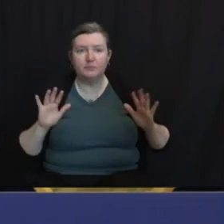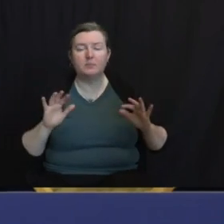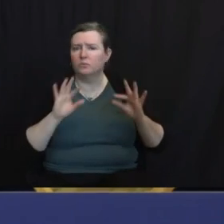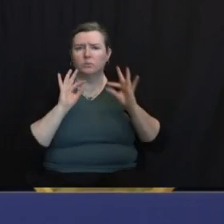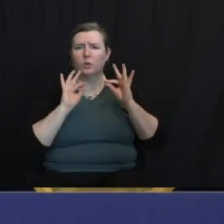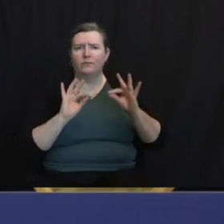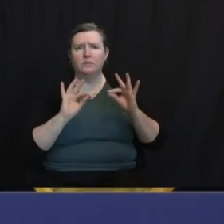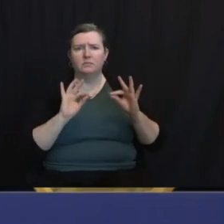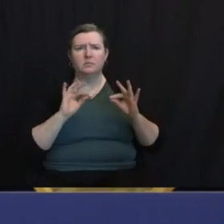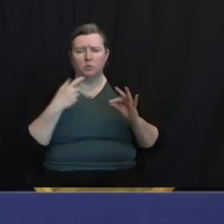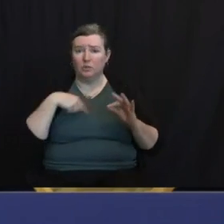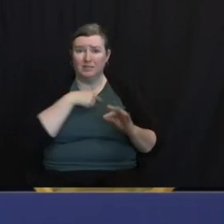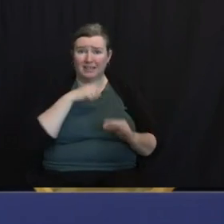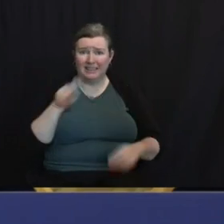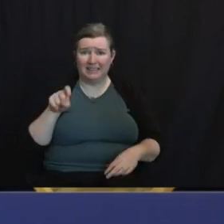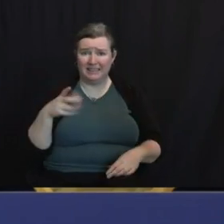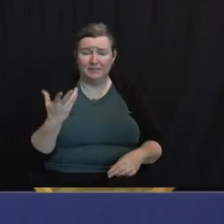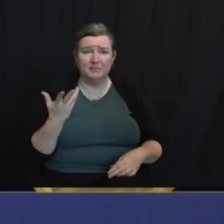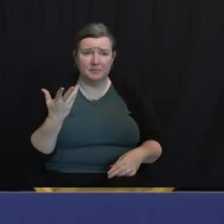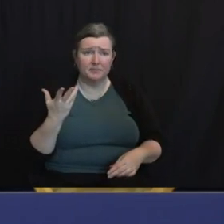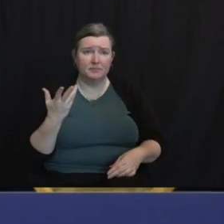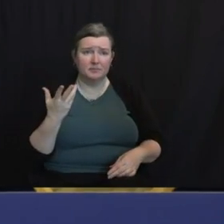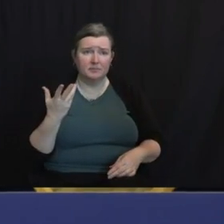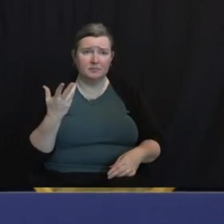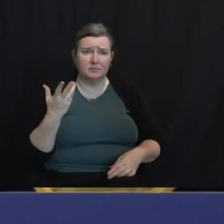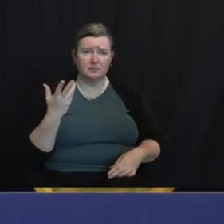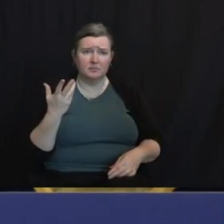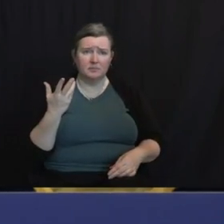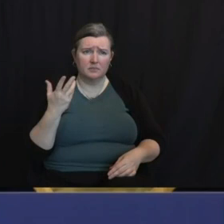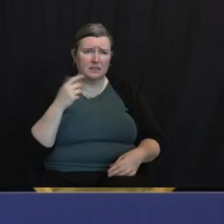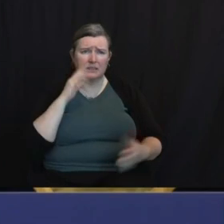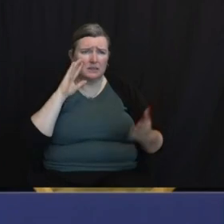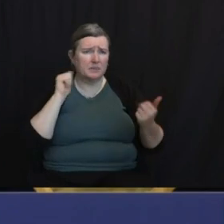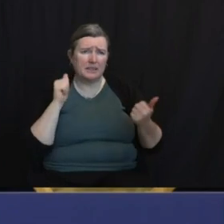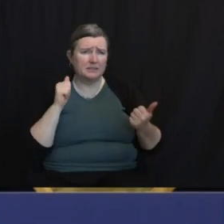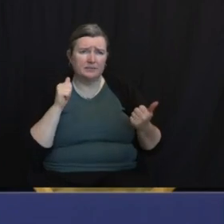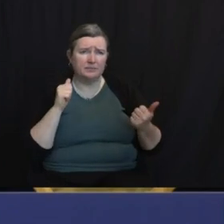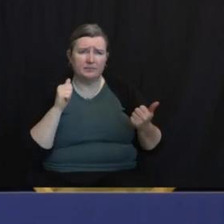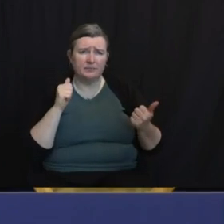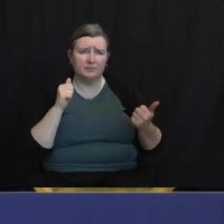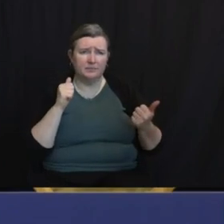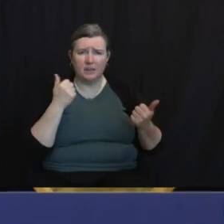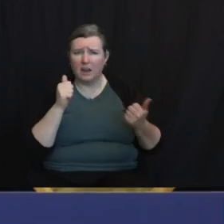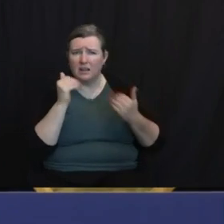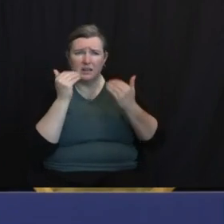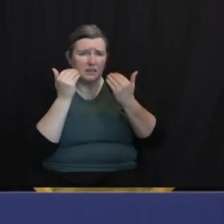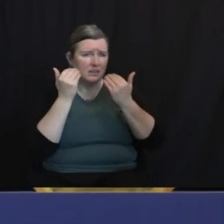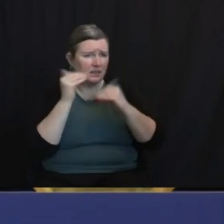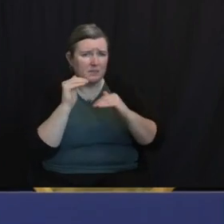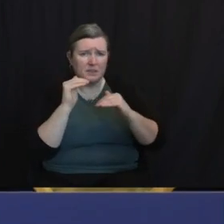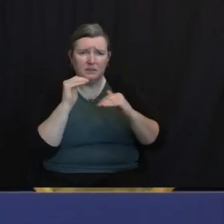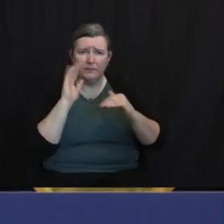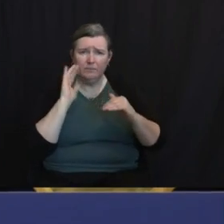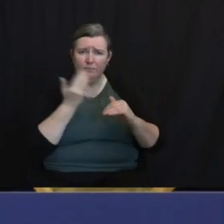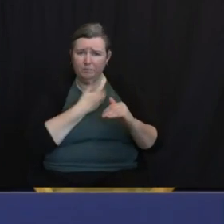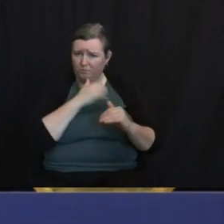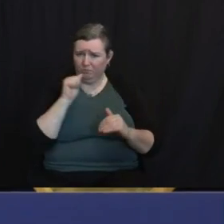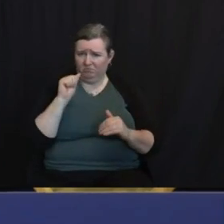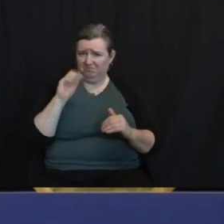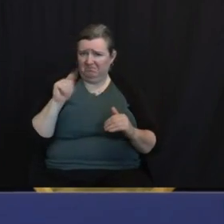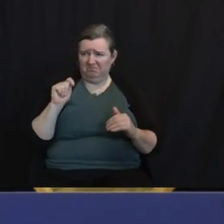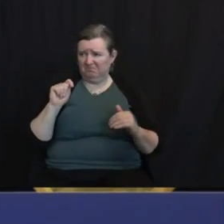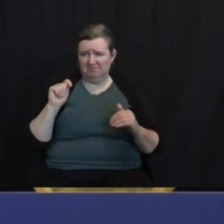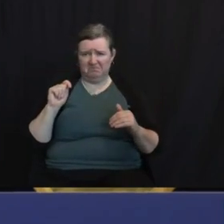any impact in our ability and latitude with that, our own Economic Recovery Act, which has a lot of really